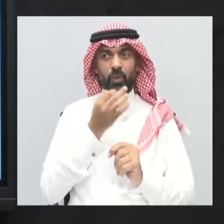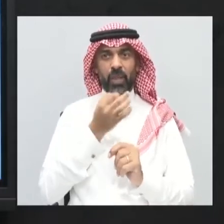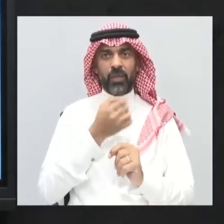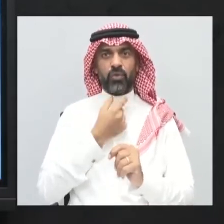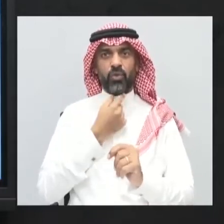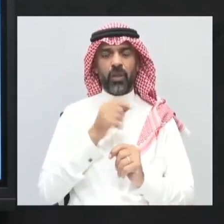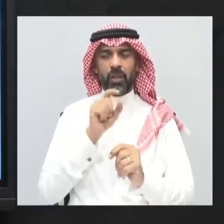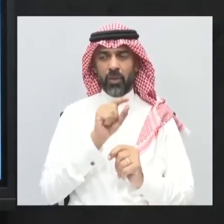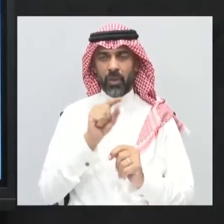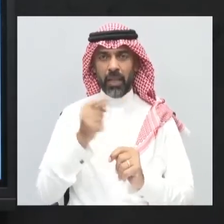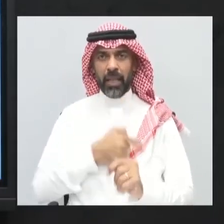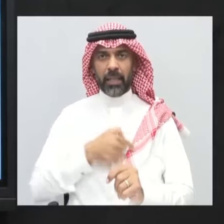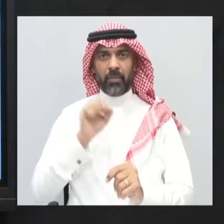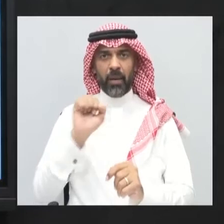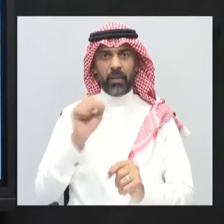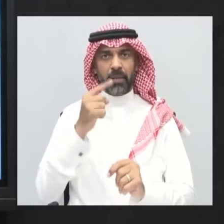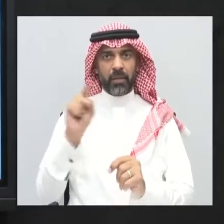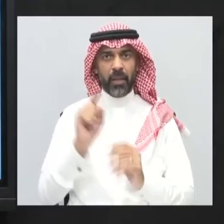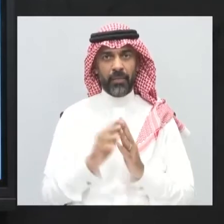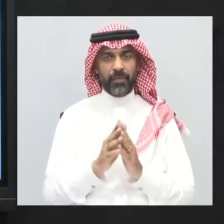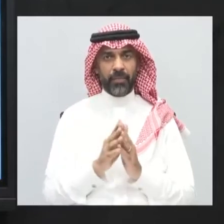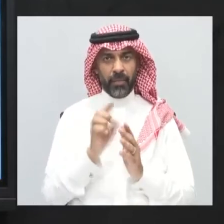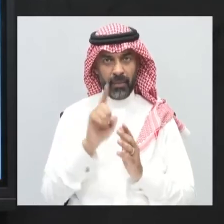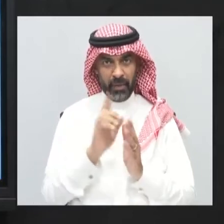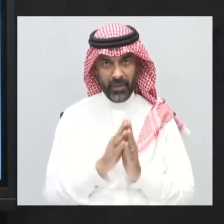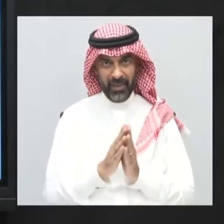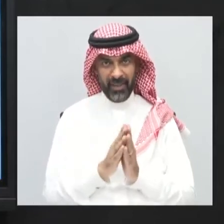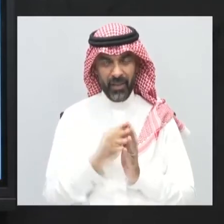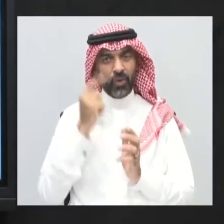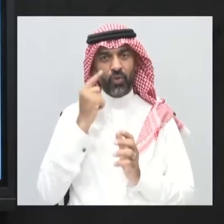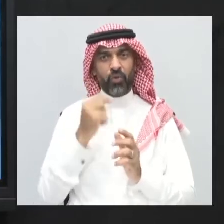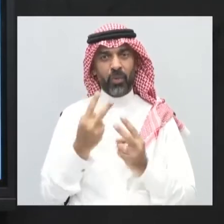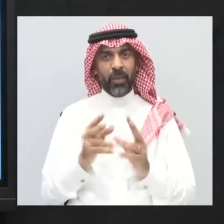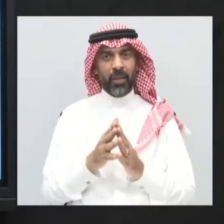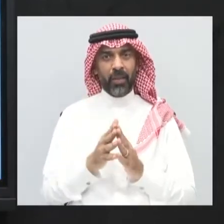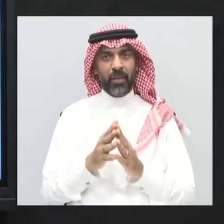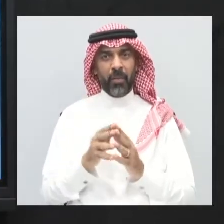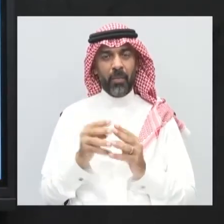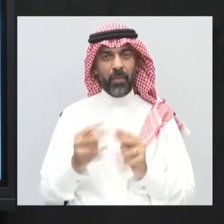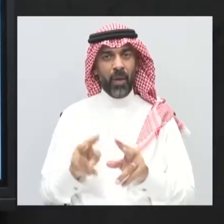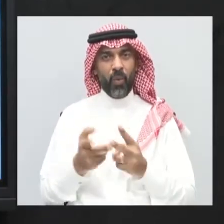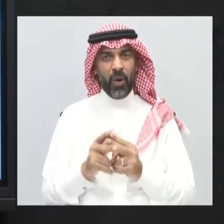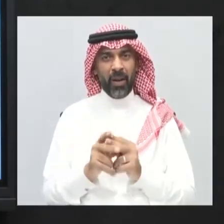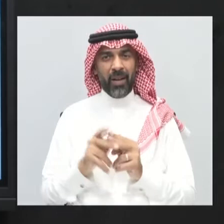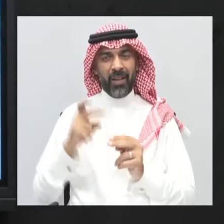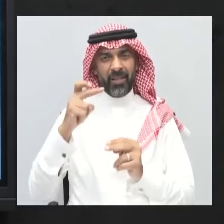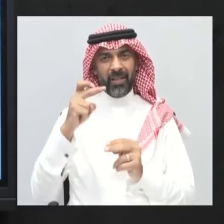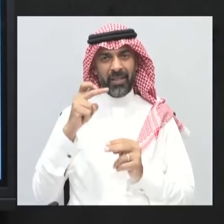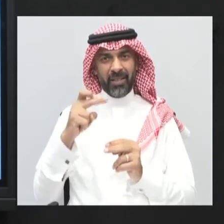week correctly. Would you like us to go over the days of the week together? Okay, let's start at